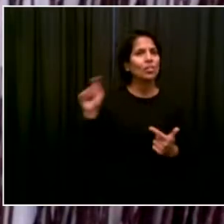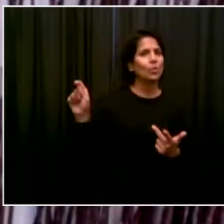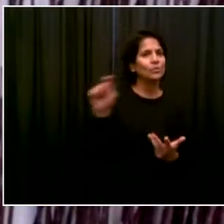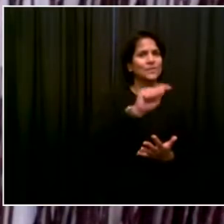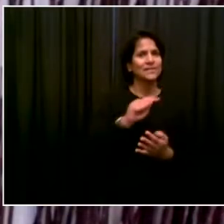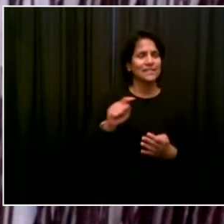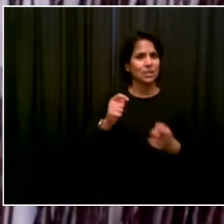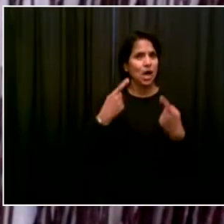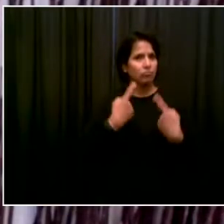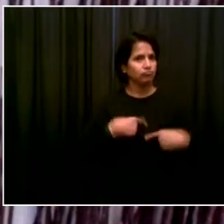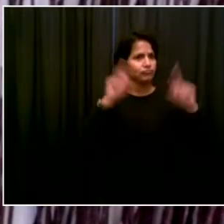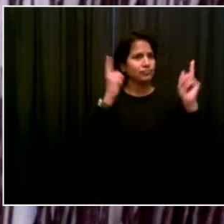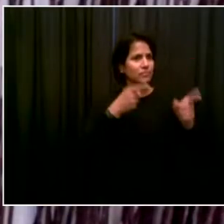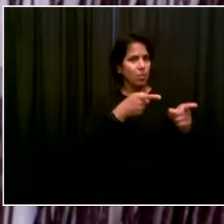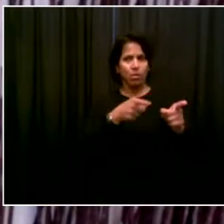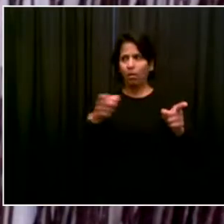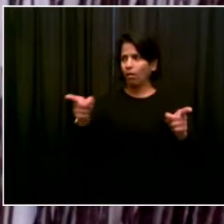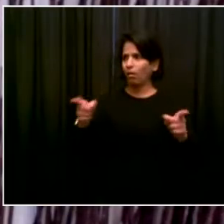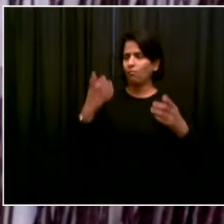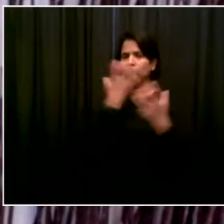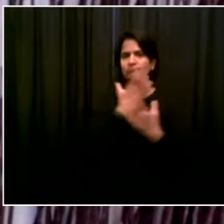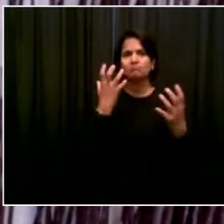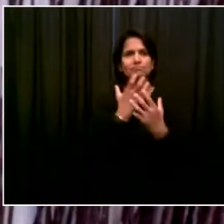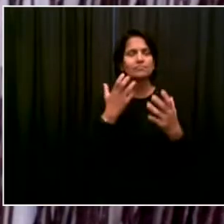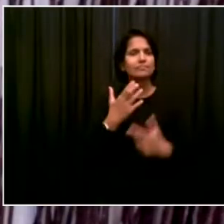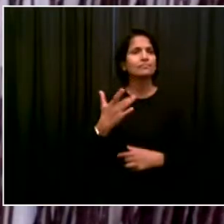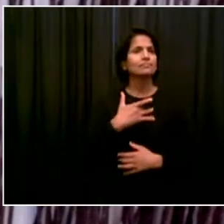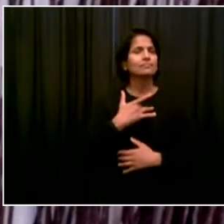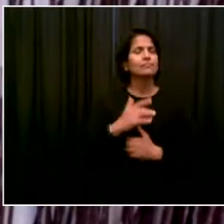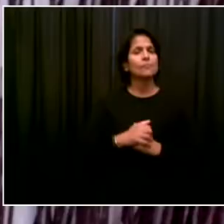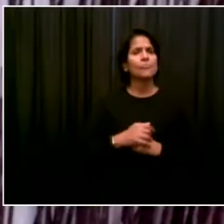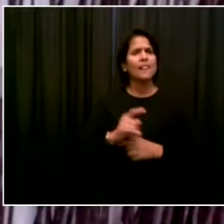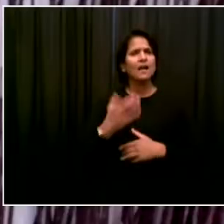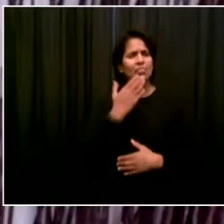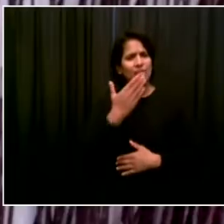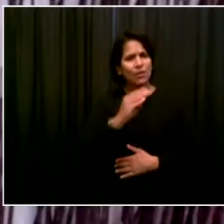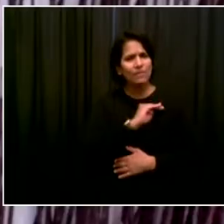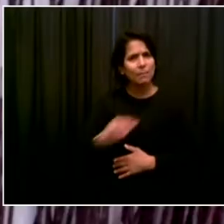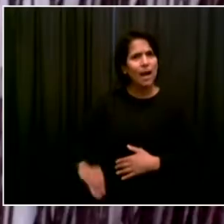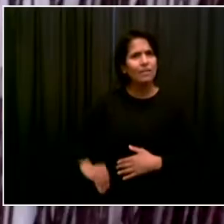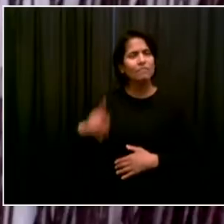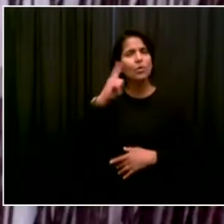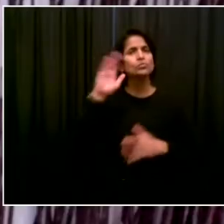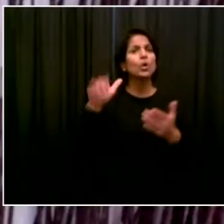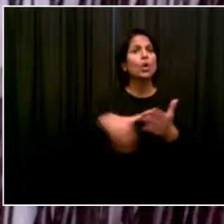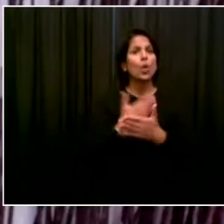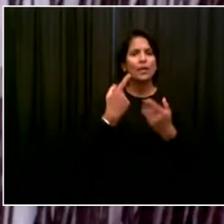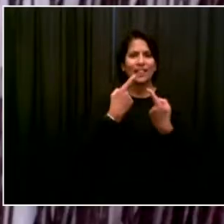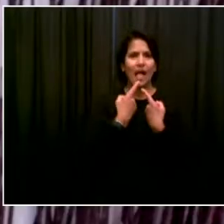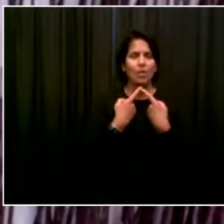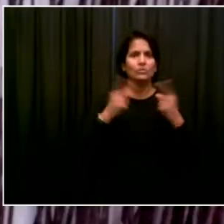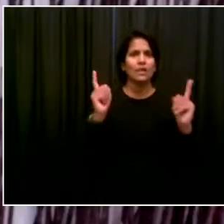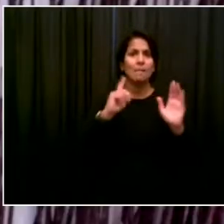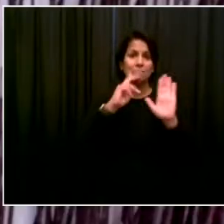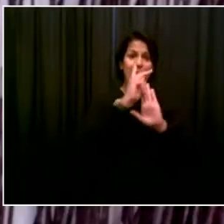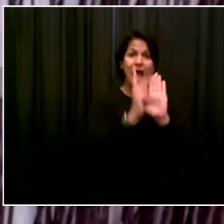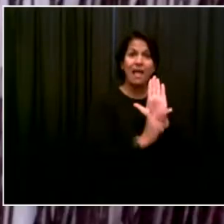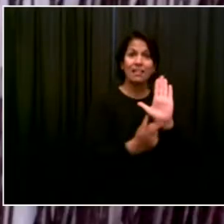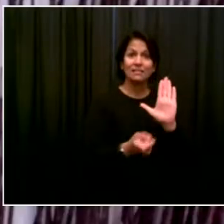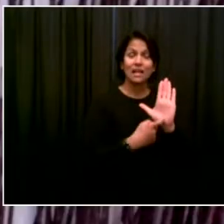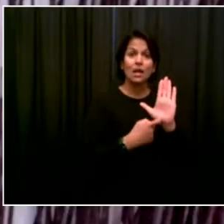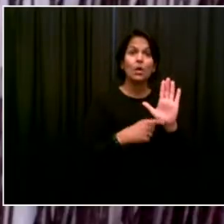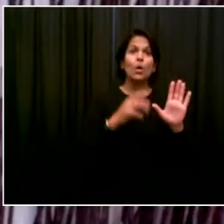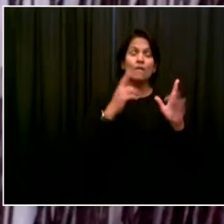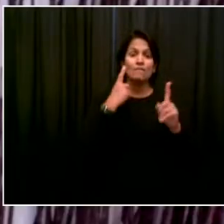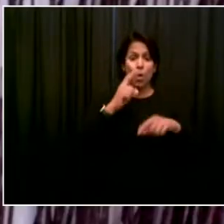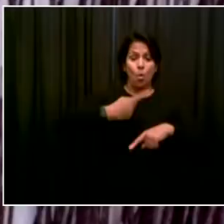this bold policy. Another in a series of bold policies which has protected New York City, including our